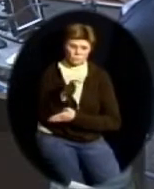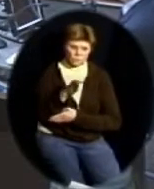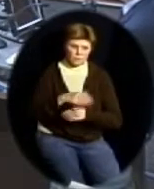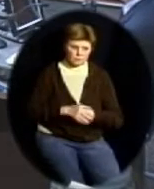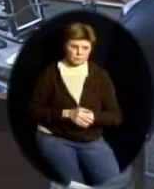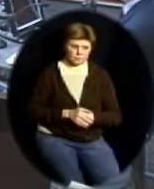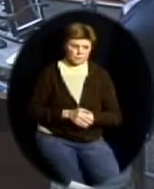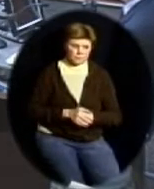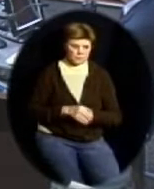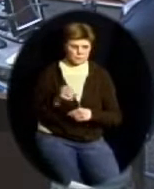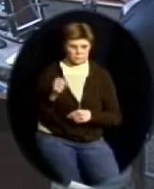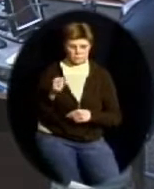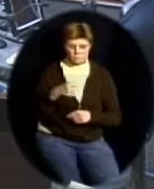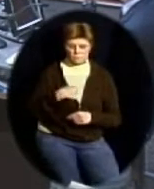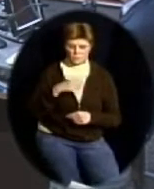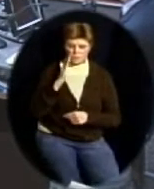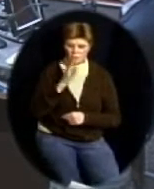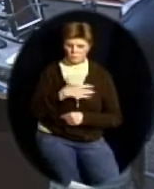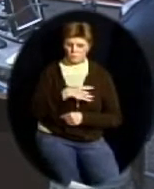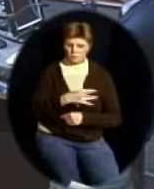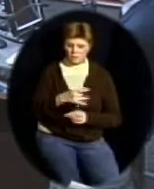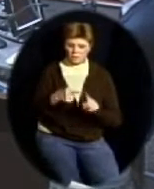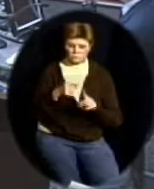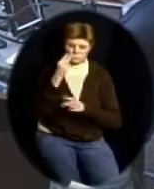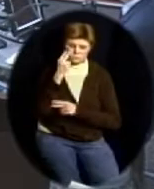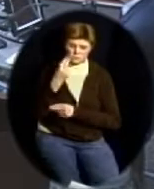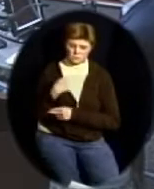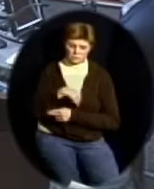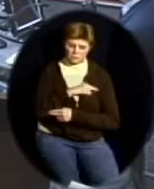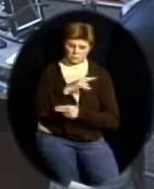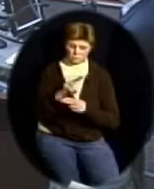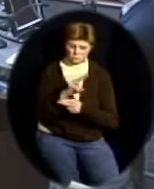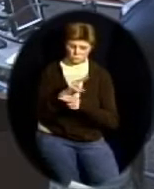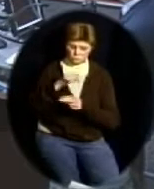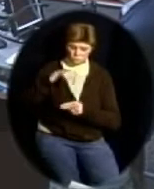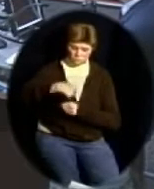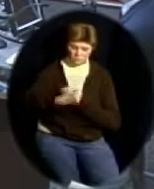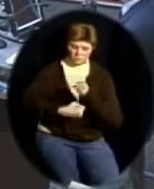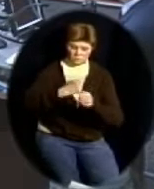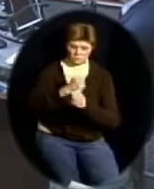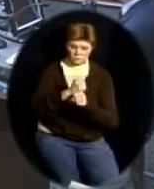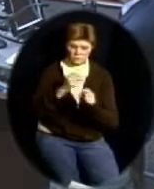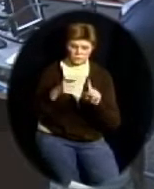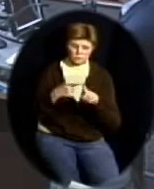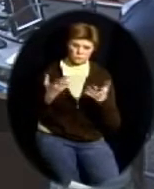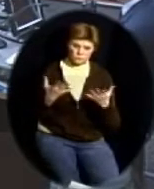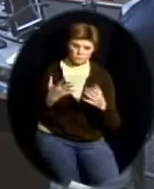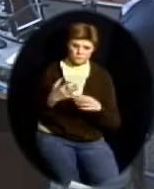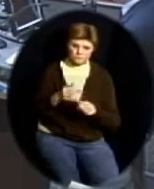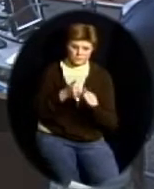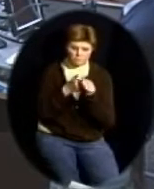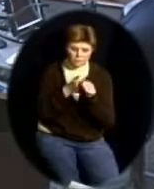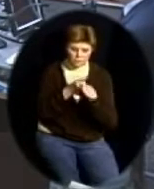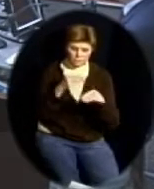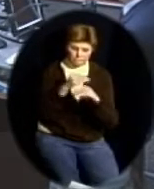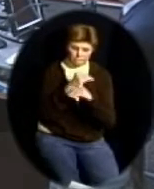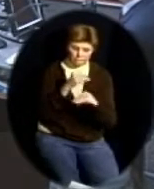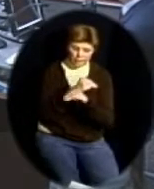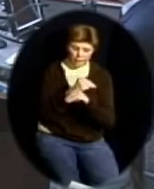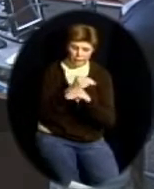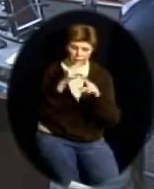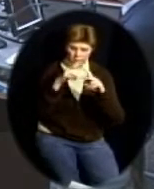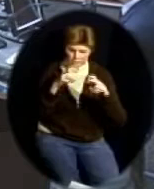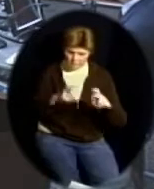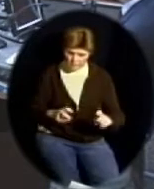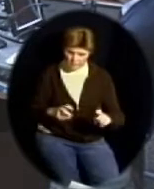year really understanding the action plans behind the reading assessments and the math assessments and what kinds of things are taking place there. So I